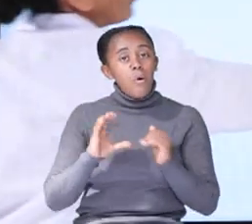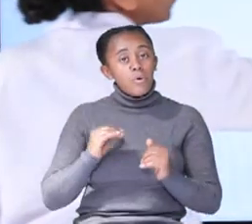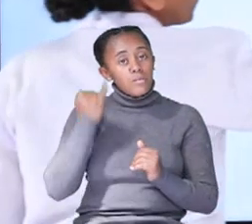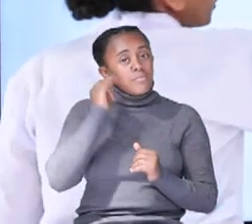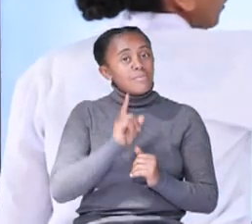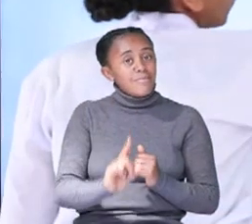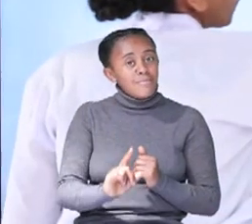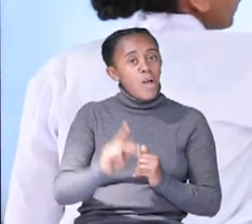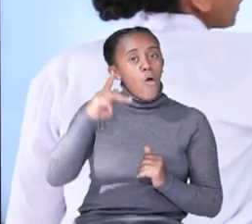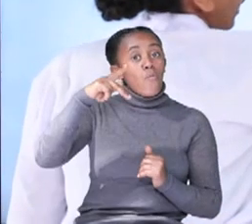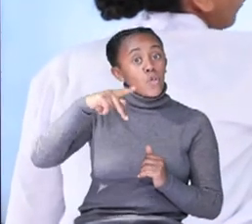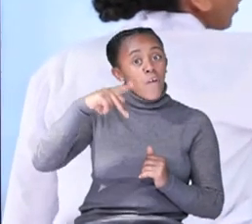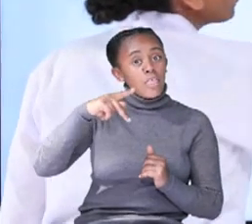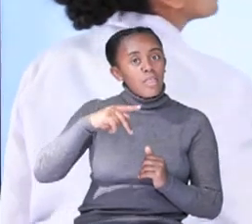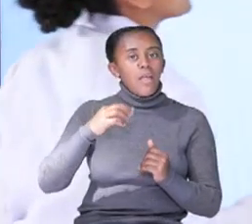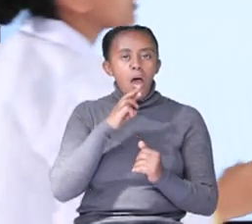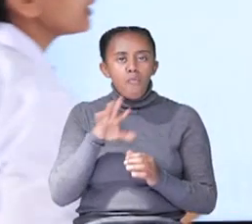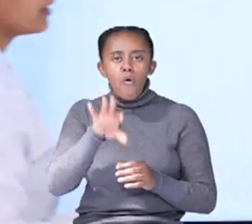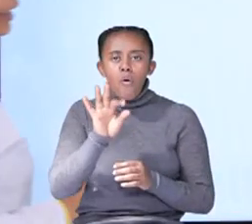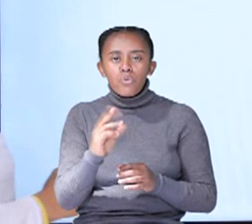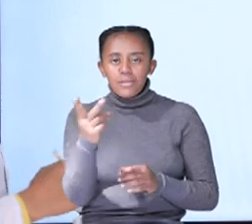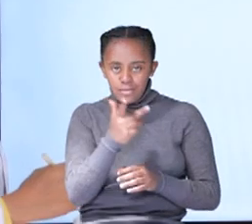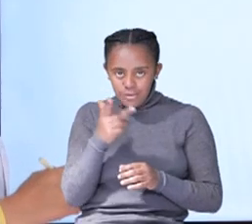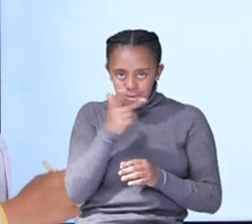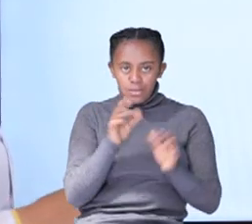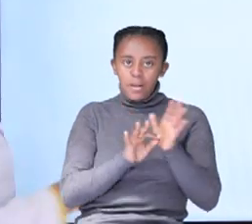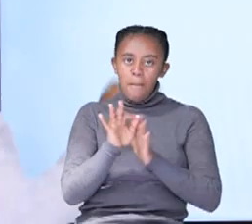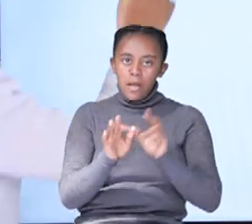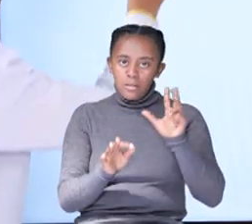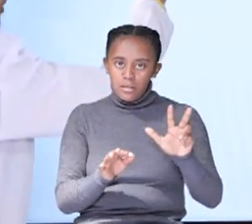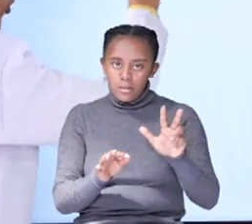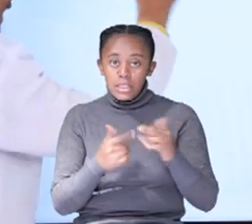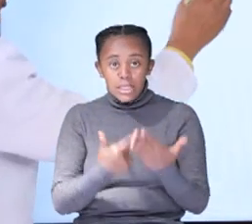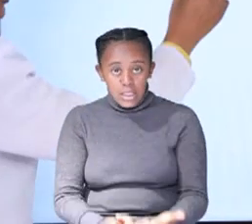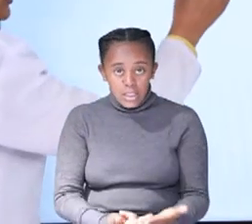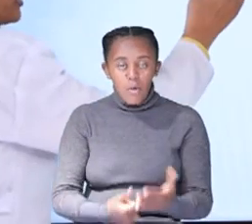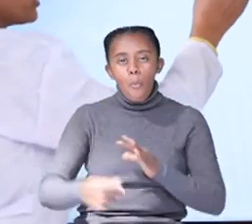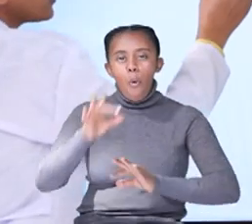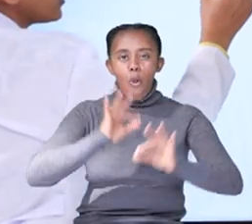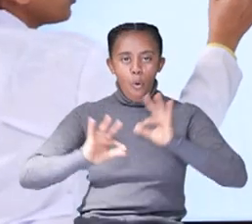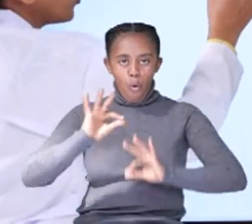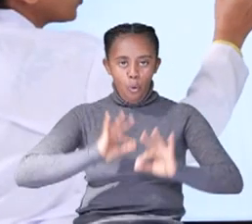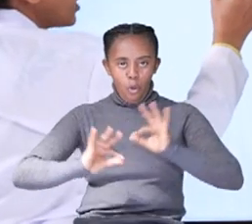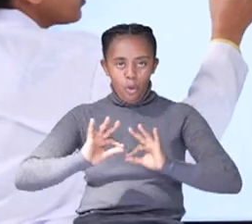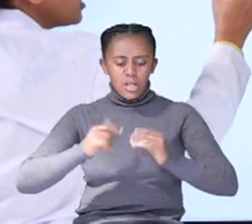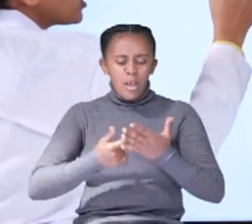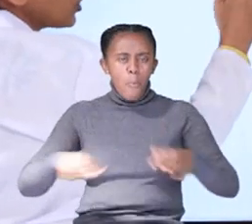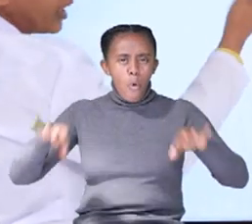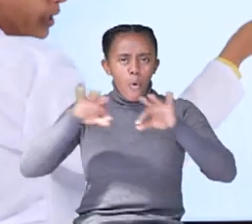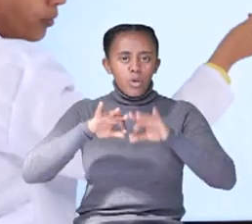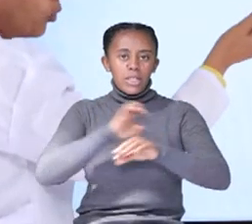case, the phosphates are found 3 in number. And this molecule is